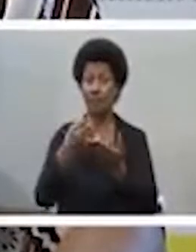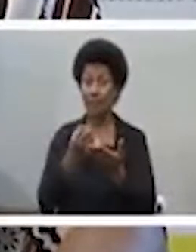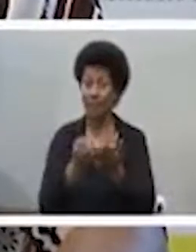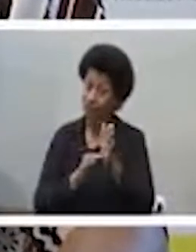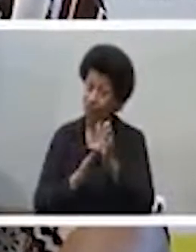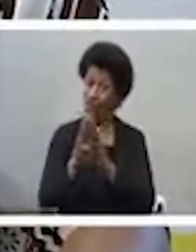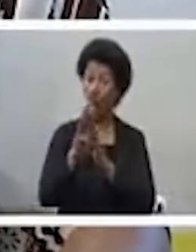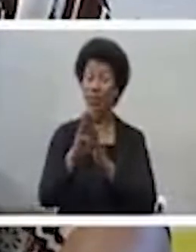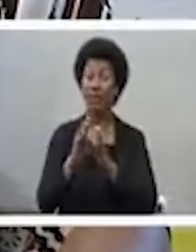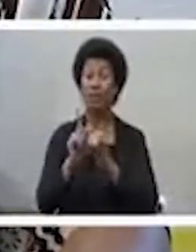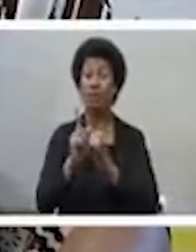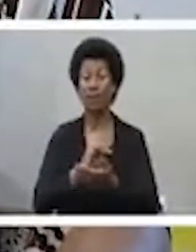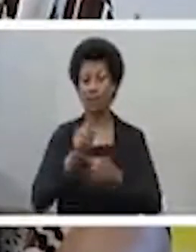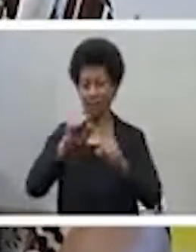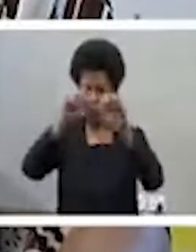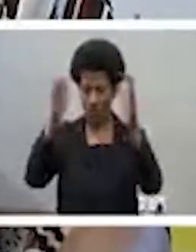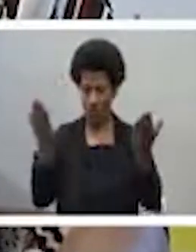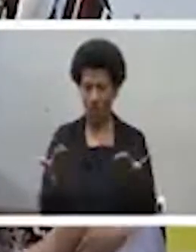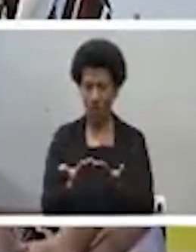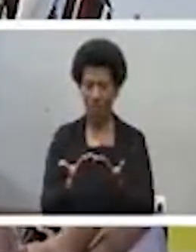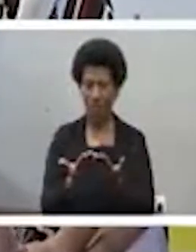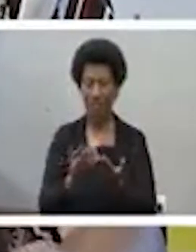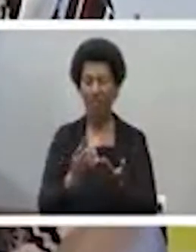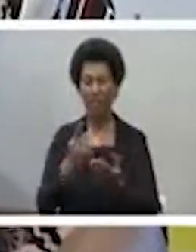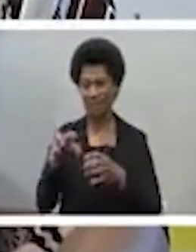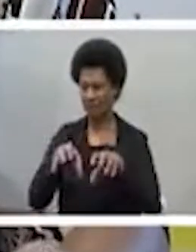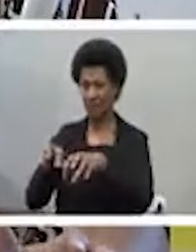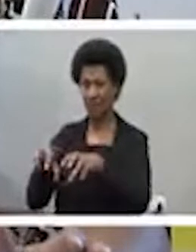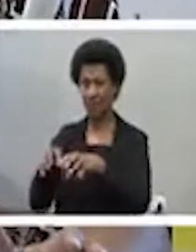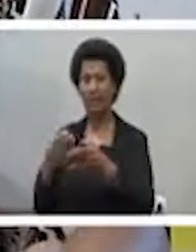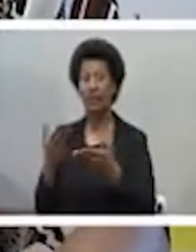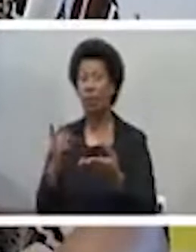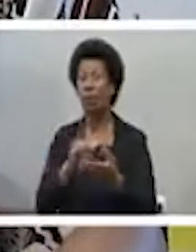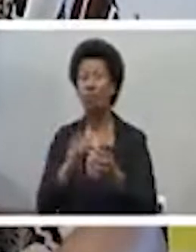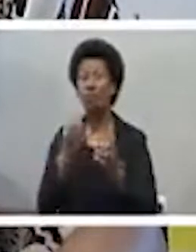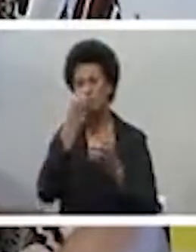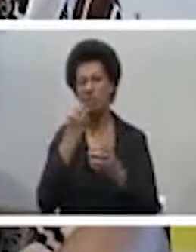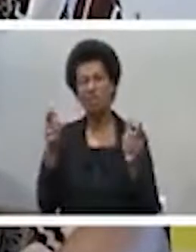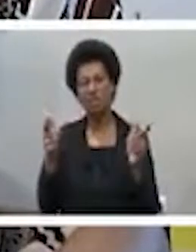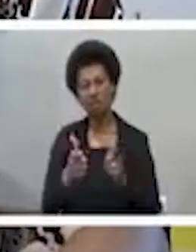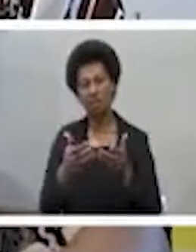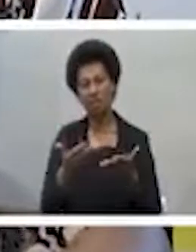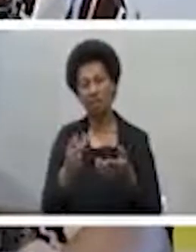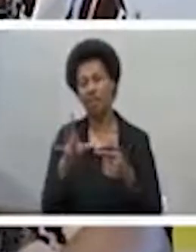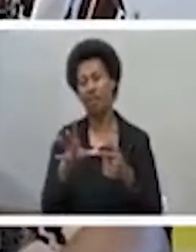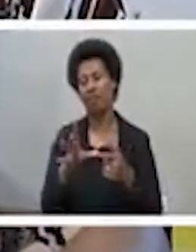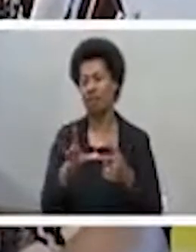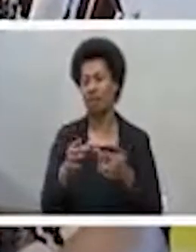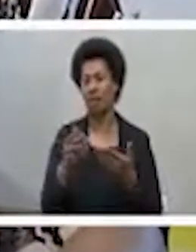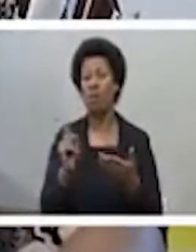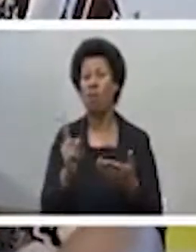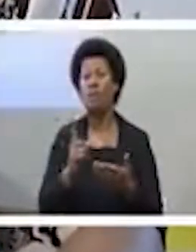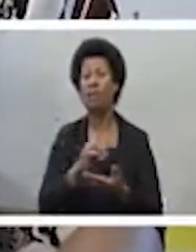expand equitable opportunity, and end extreme poverty? The answer now is obvious. Invest